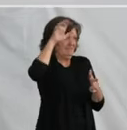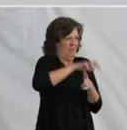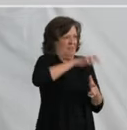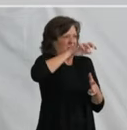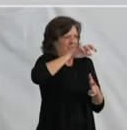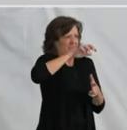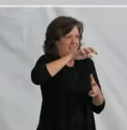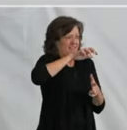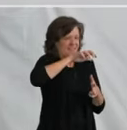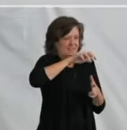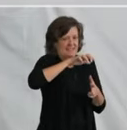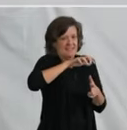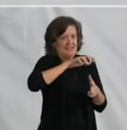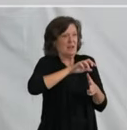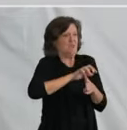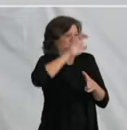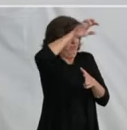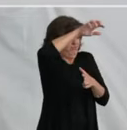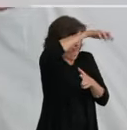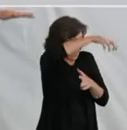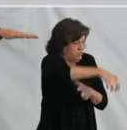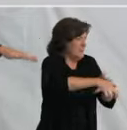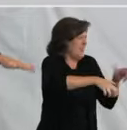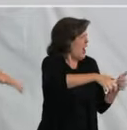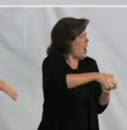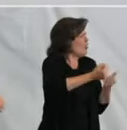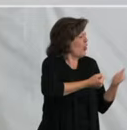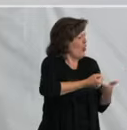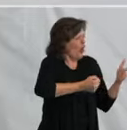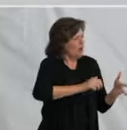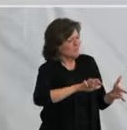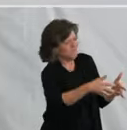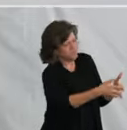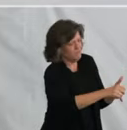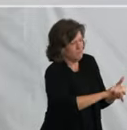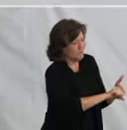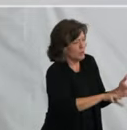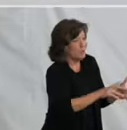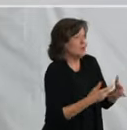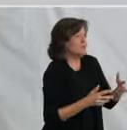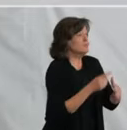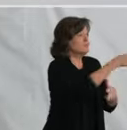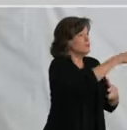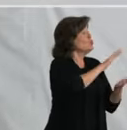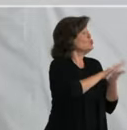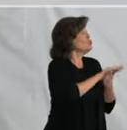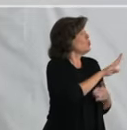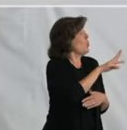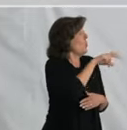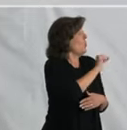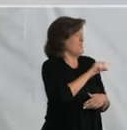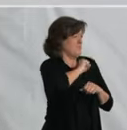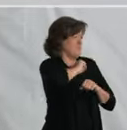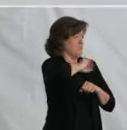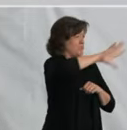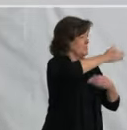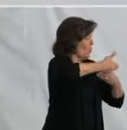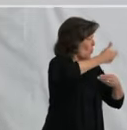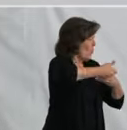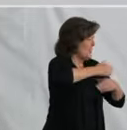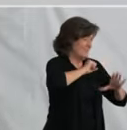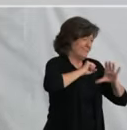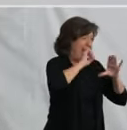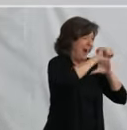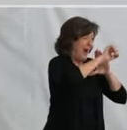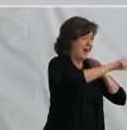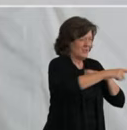Ricocheted off the headlight of another car and smashed through the window of a school bus. And there was a great rending of metal and a cacophony